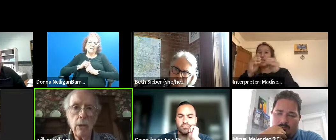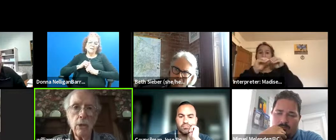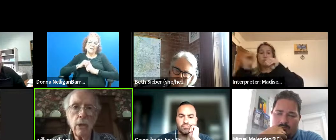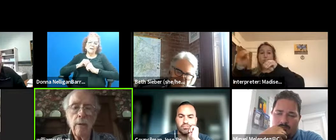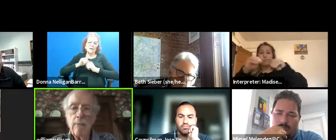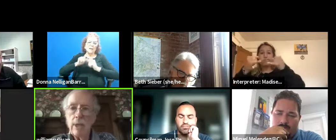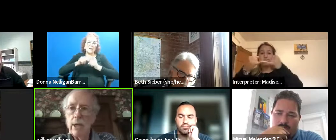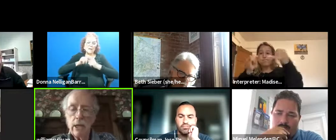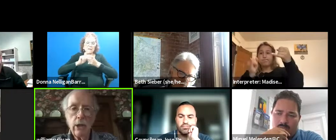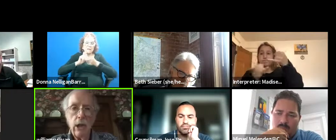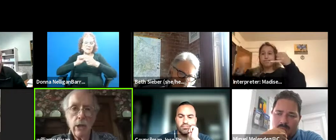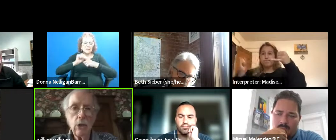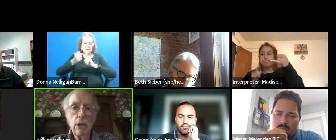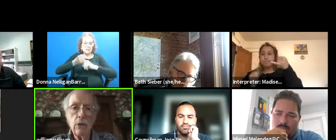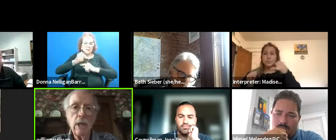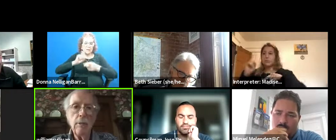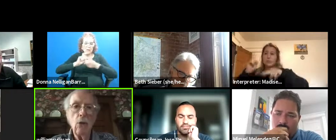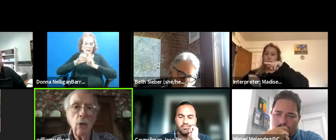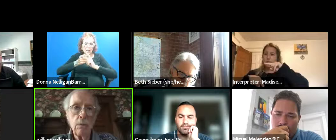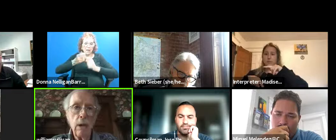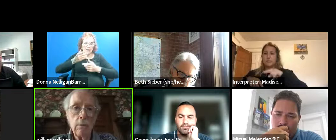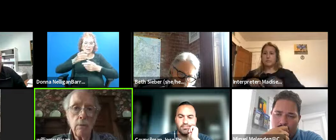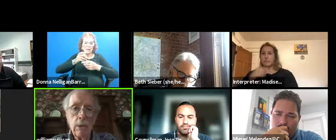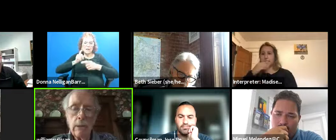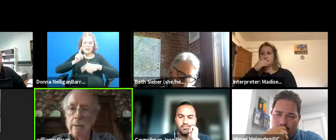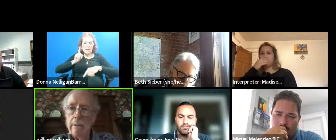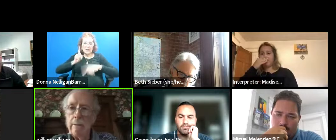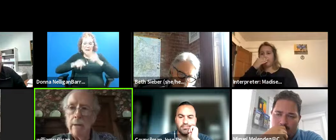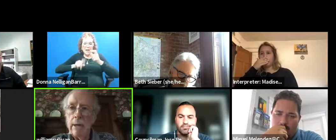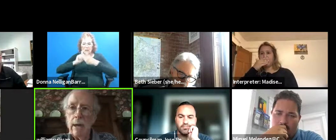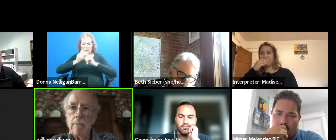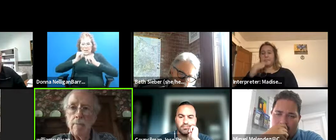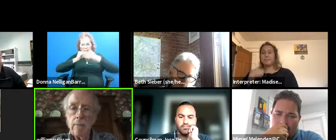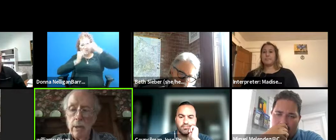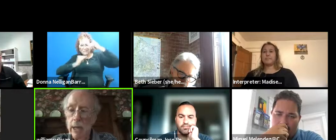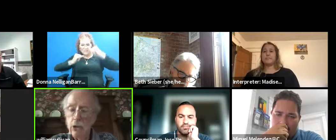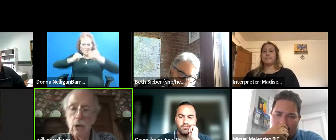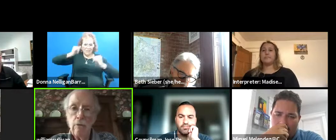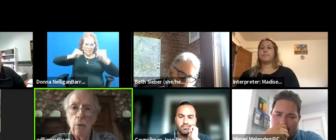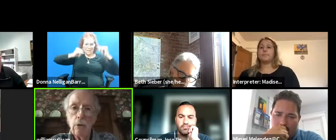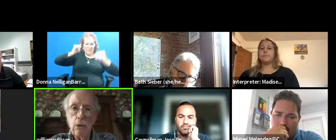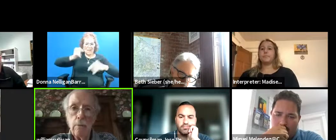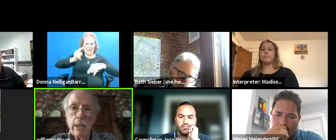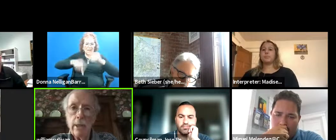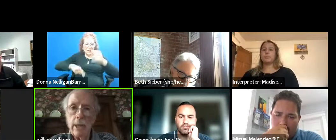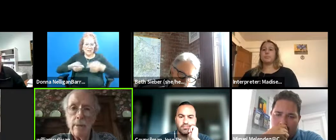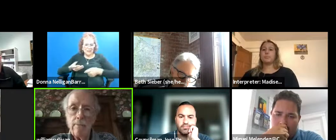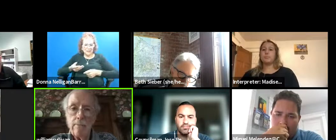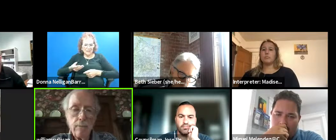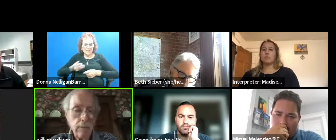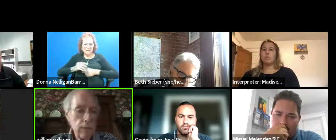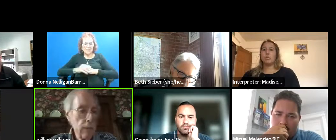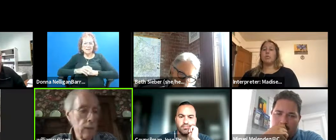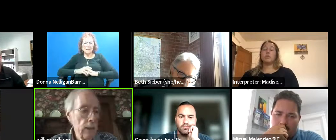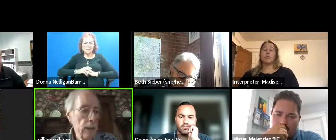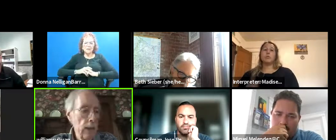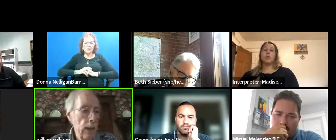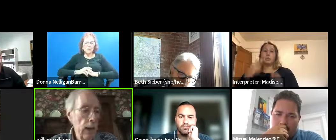them, because it causes them enormous problems. And so we've always respected that.